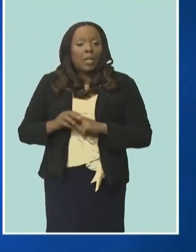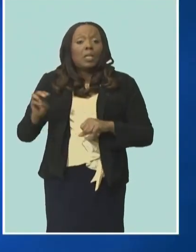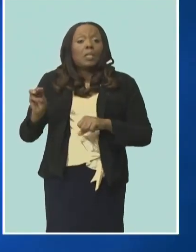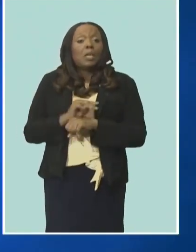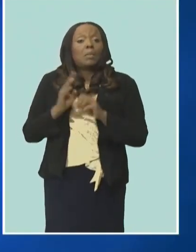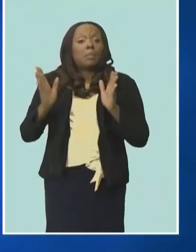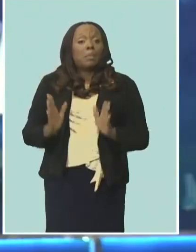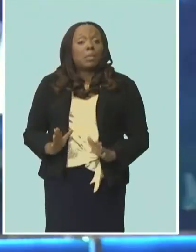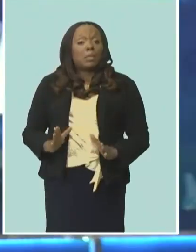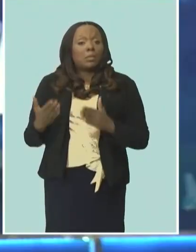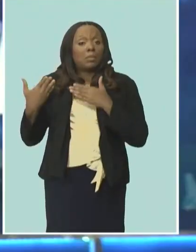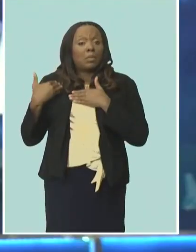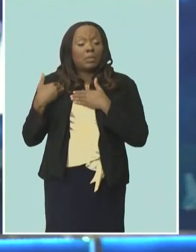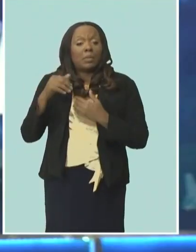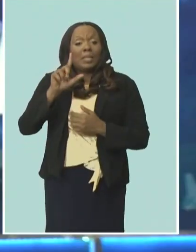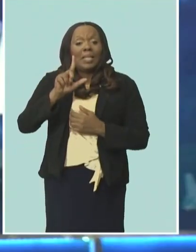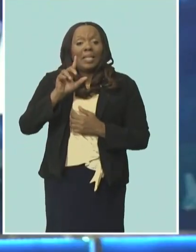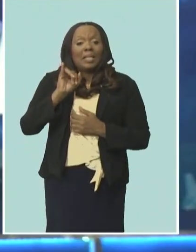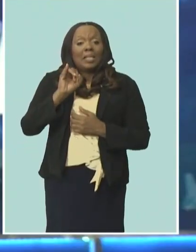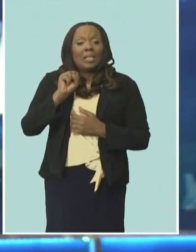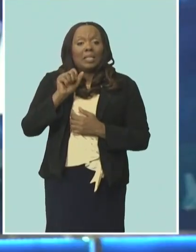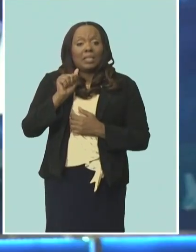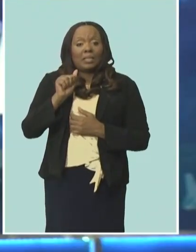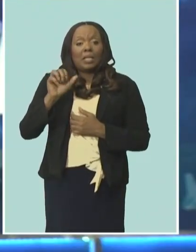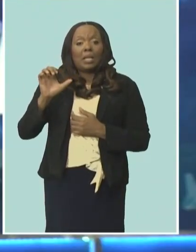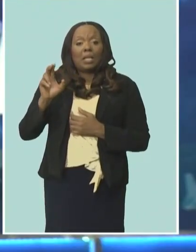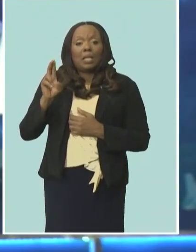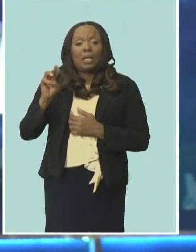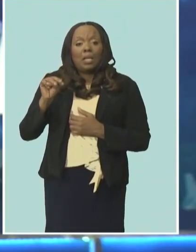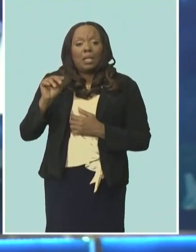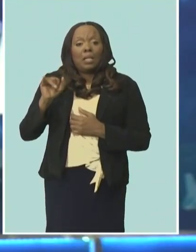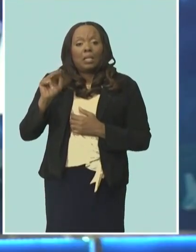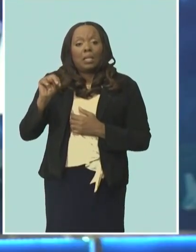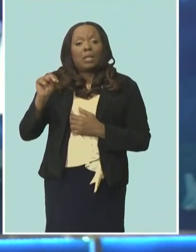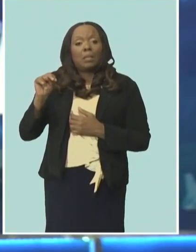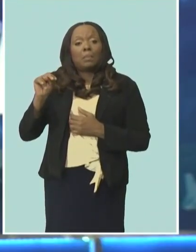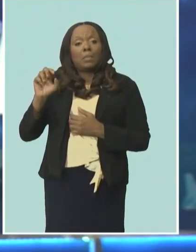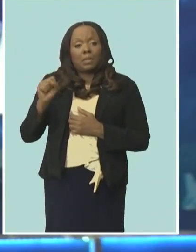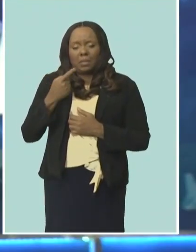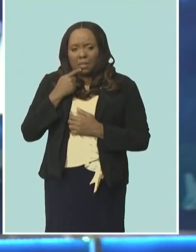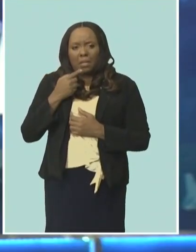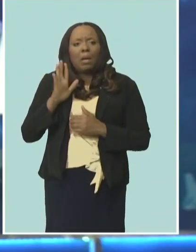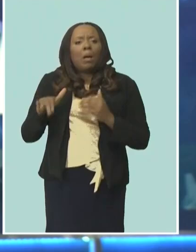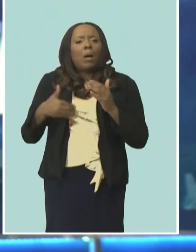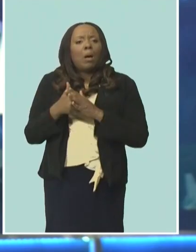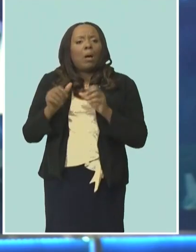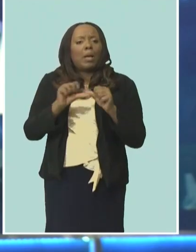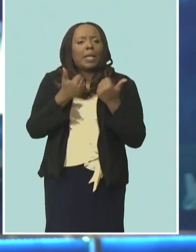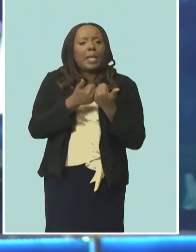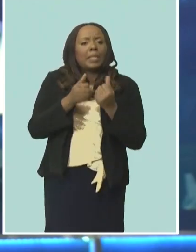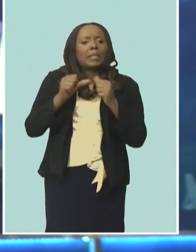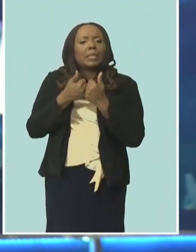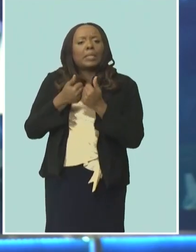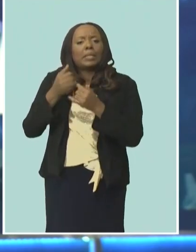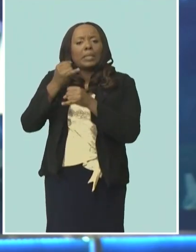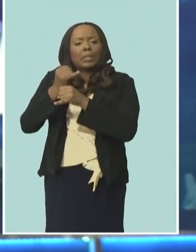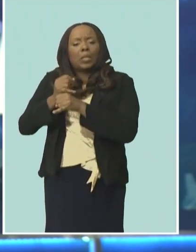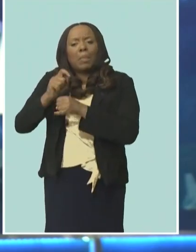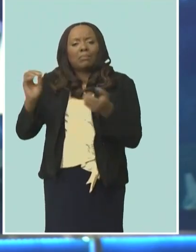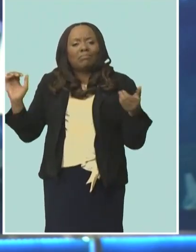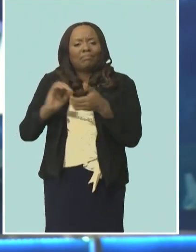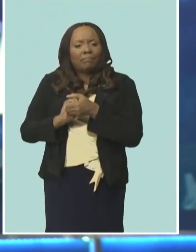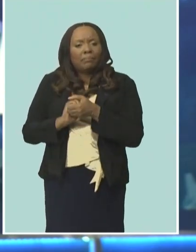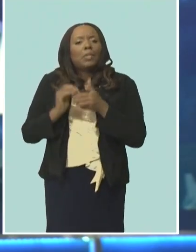succeed in a meaningful way, financial institutions and agencies must step forward together. She also shared her intention to create a